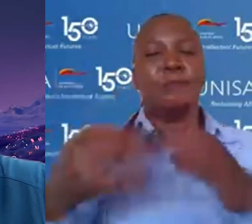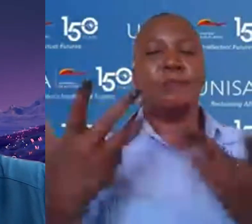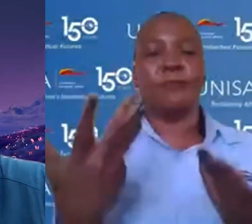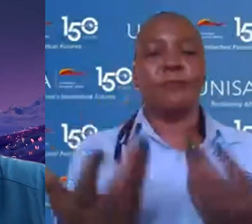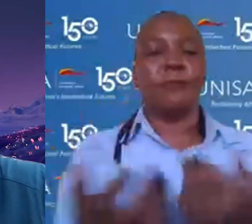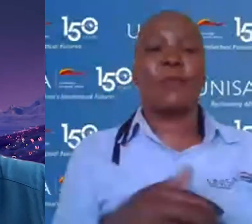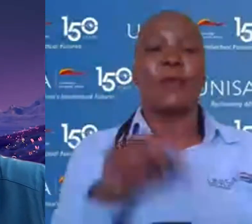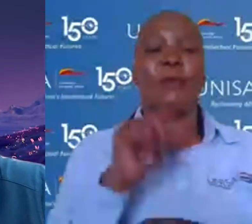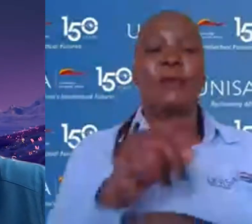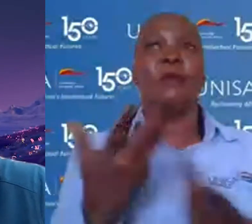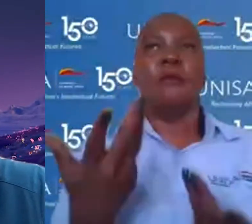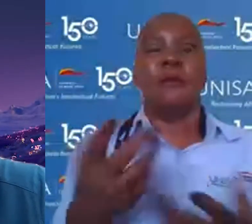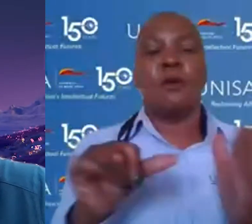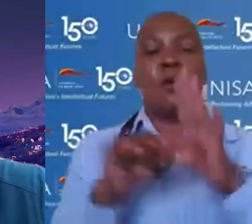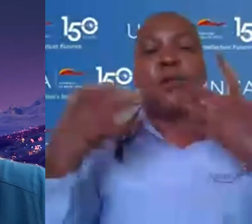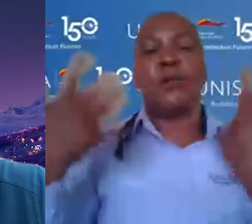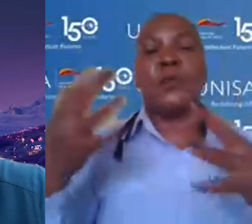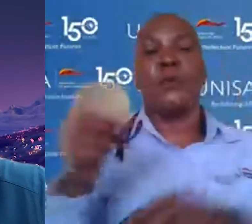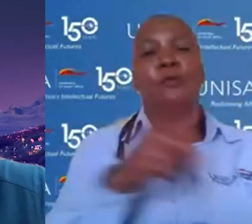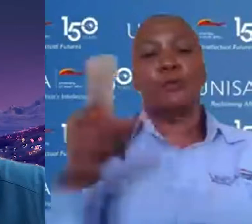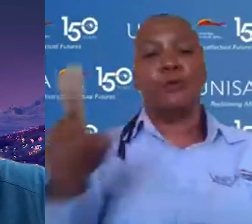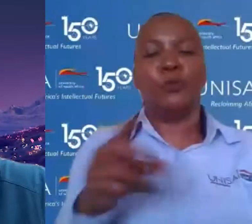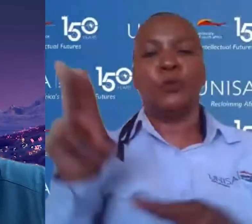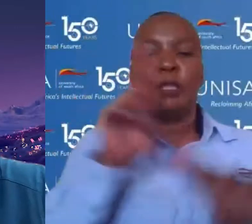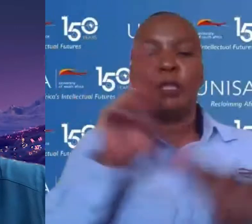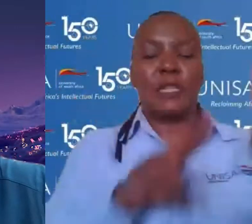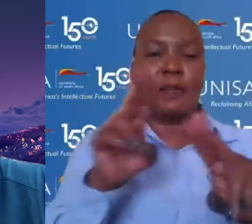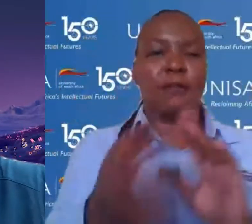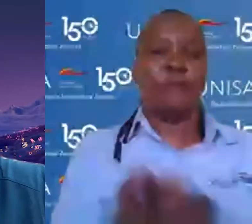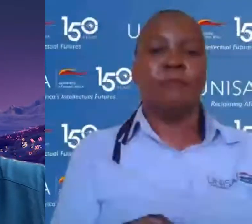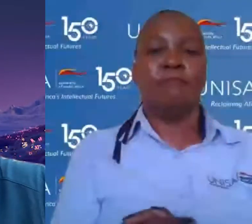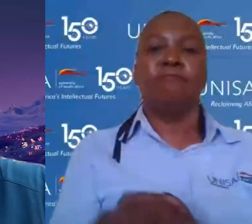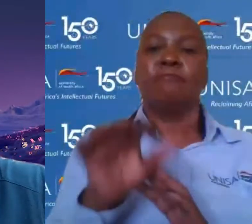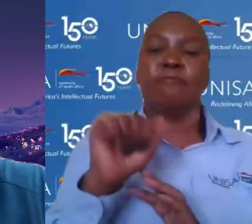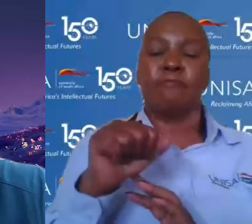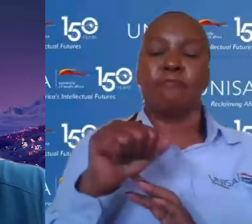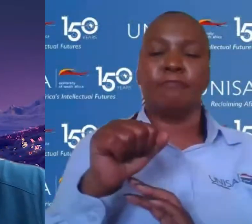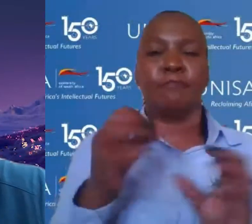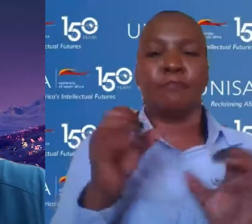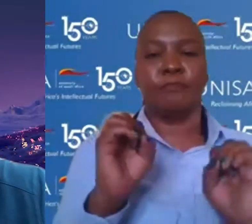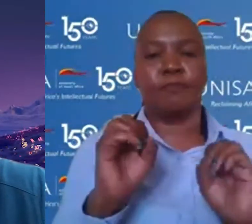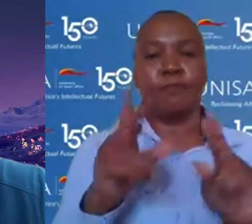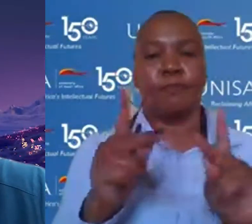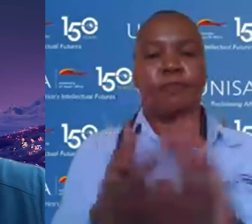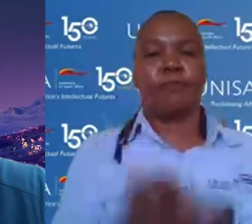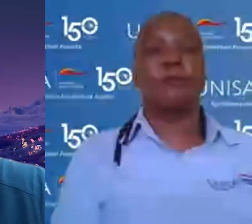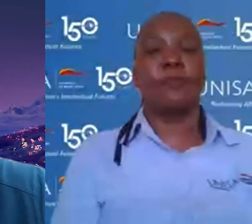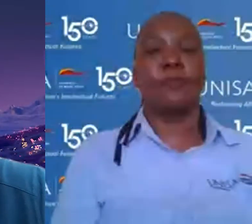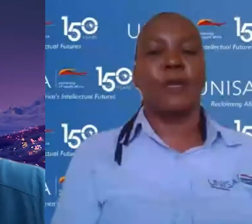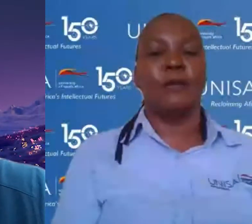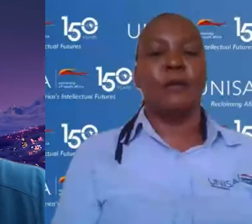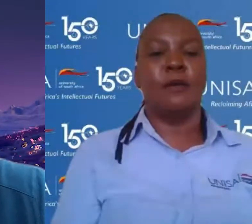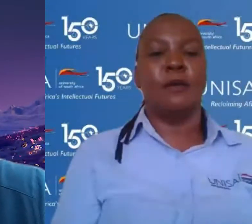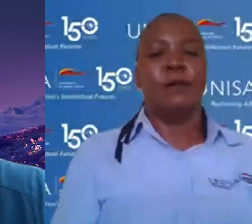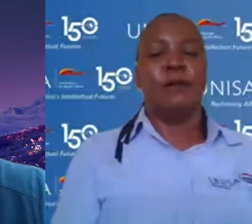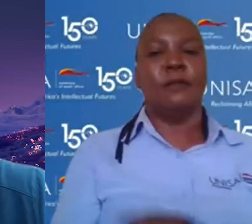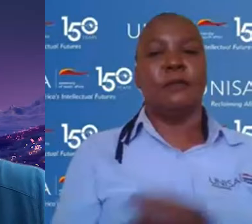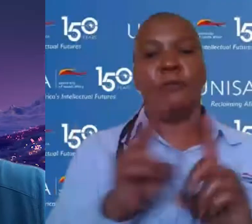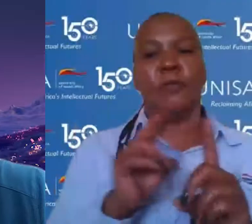are important for you to look at. All right. Let me see what else is